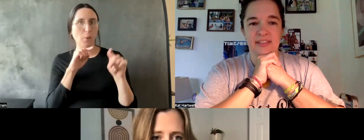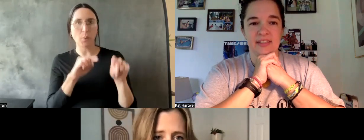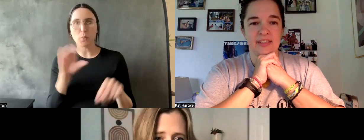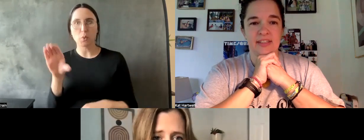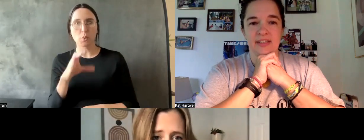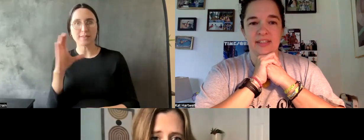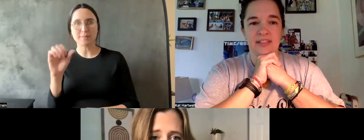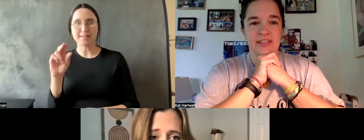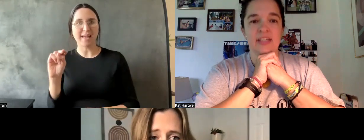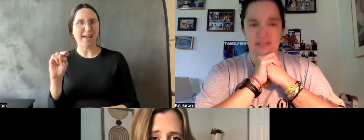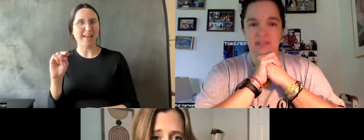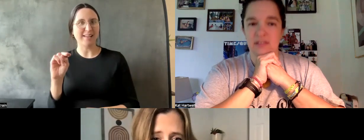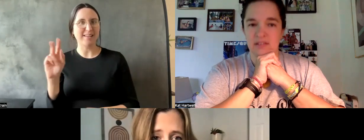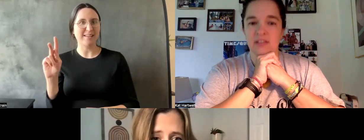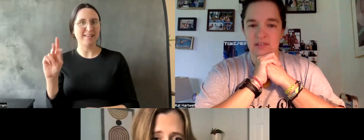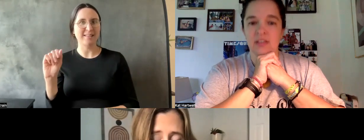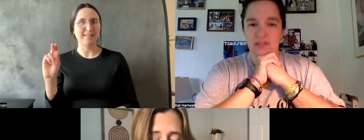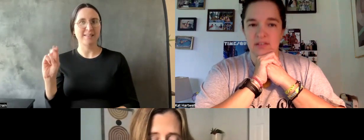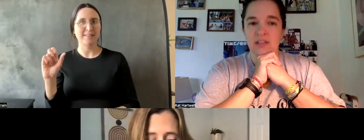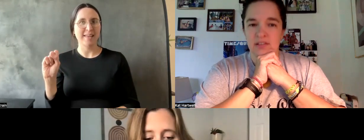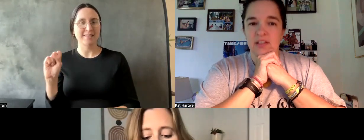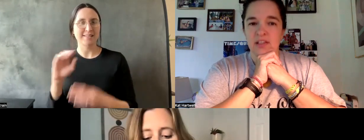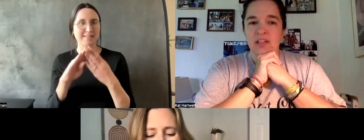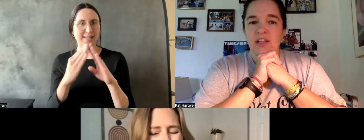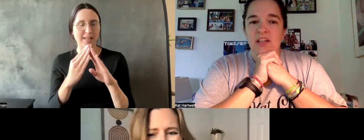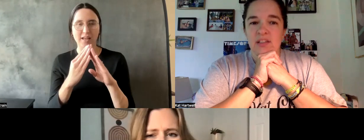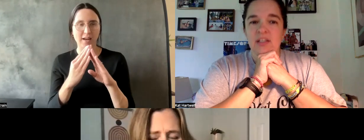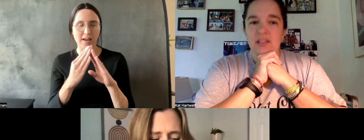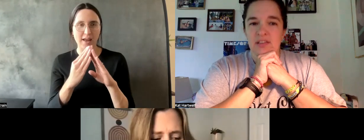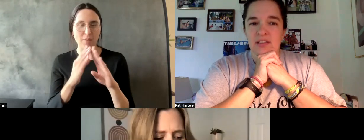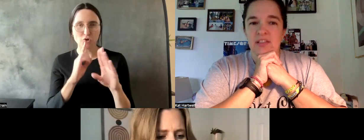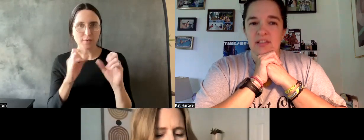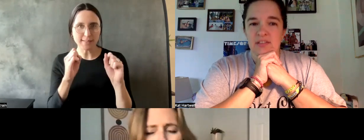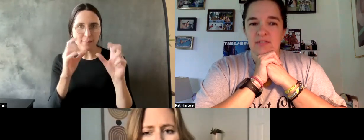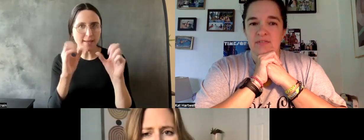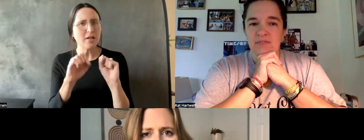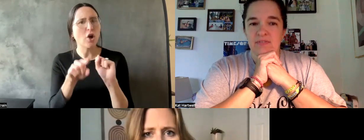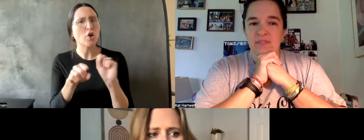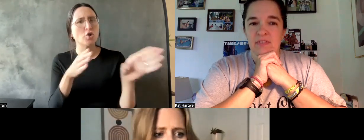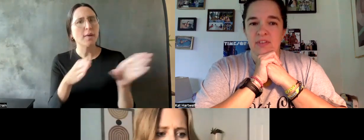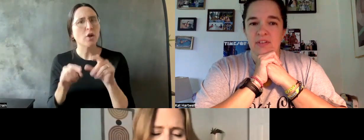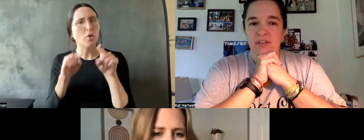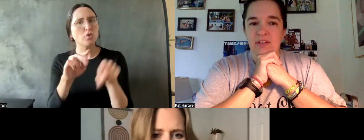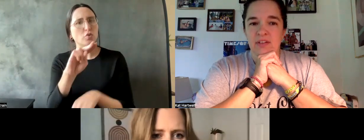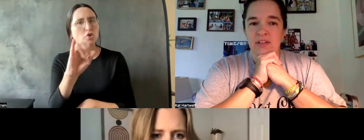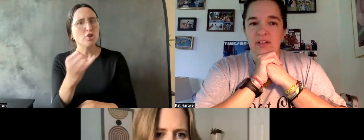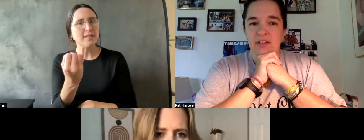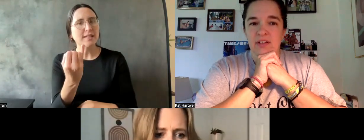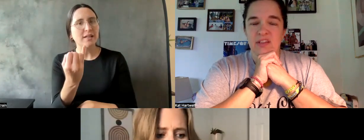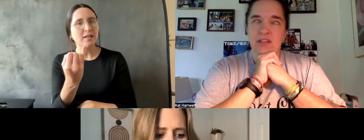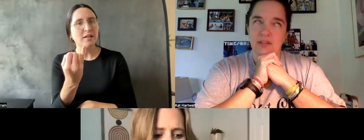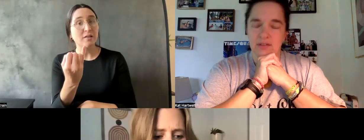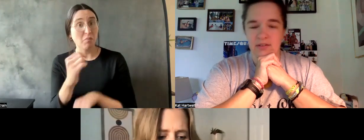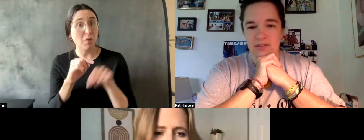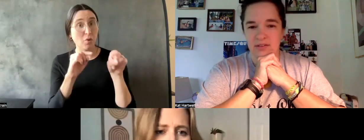in Kansas City, which looked absolutely epic and amazing. Are you going to the New Jersey one, or are we skipping